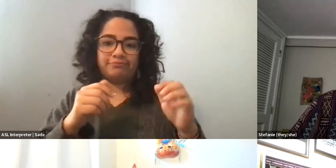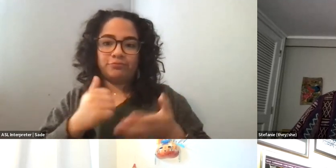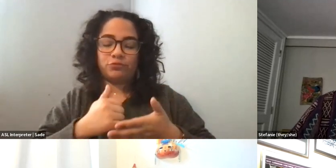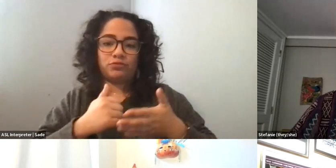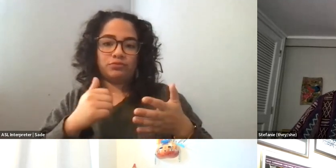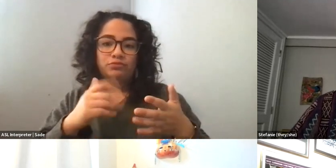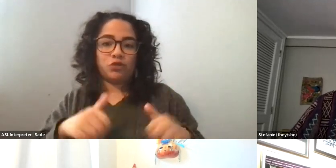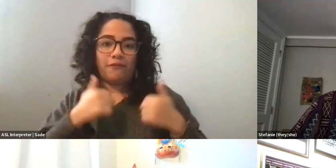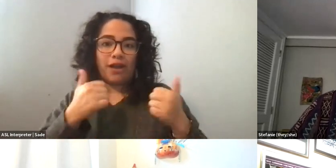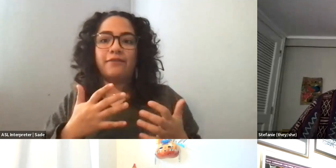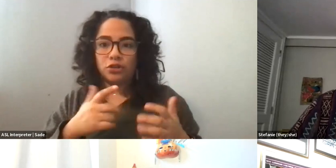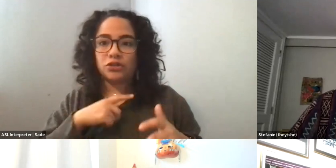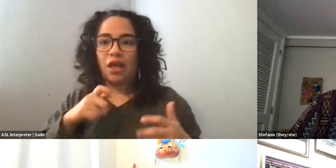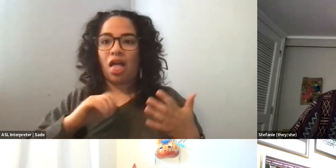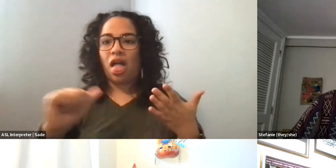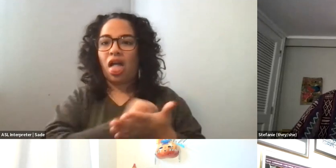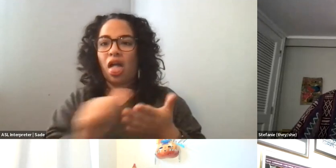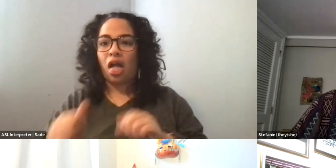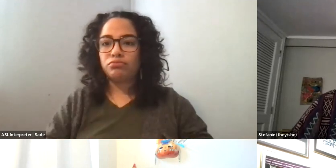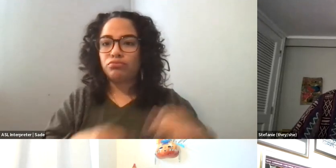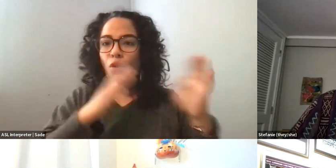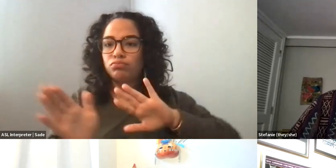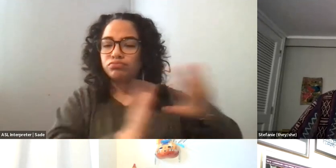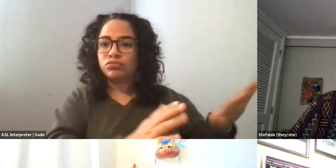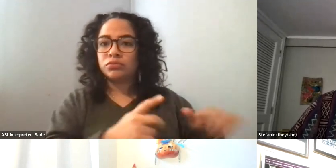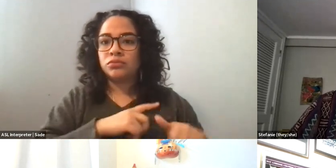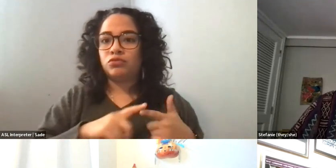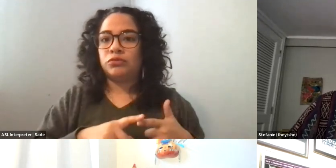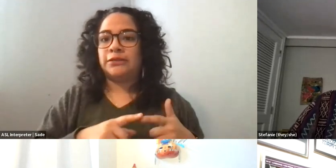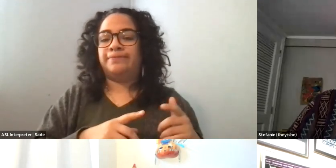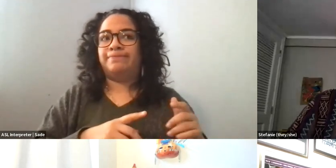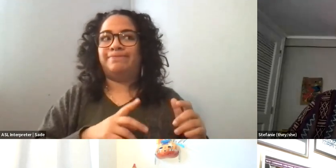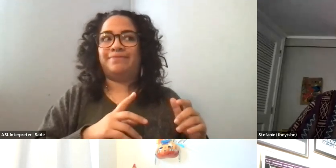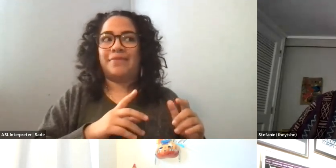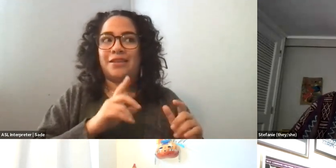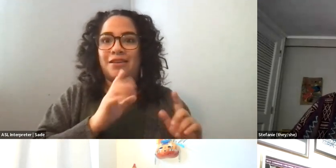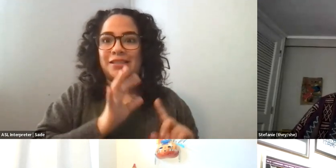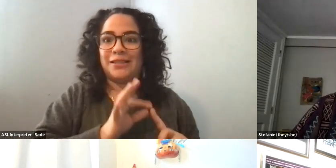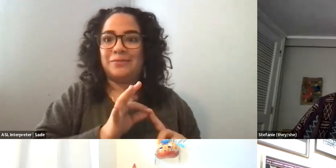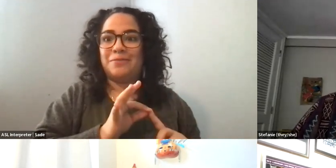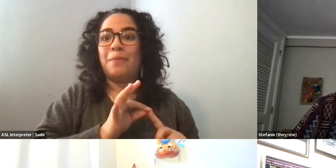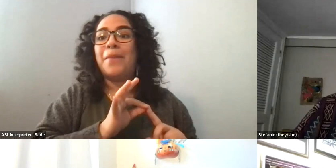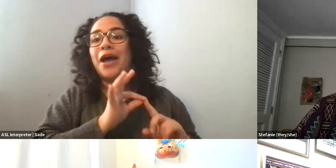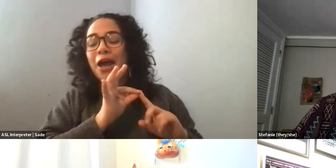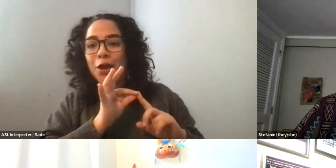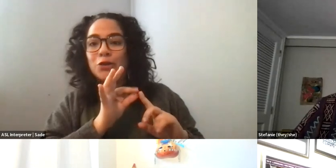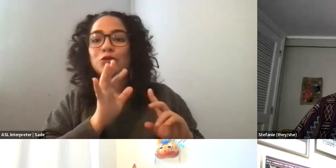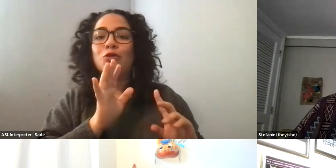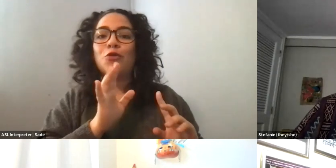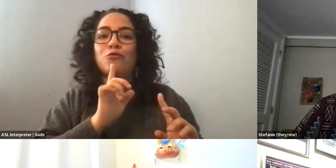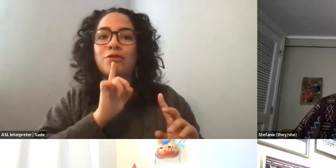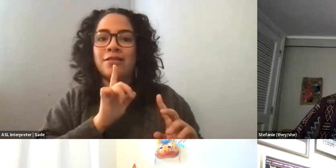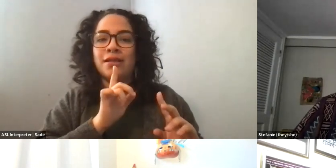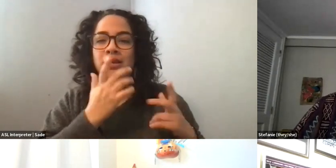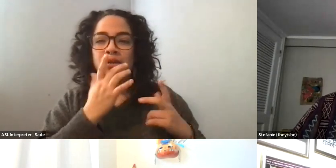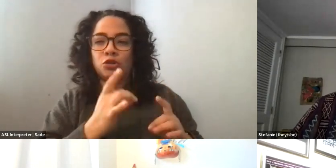and muddled over and in very unique ways that I think is worth looking at. But, you know, in terms of